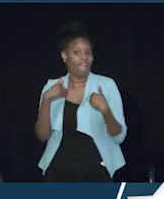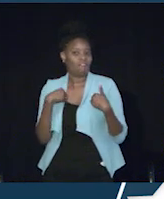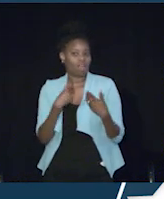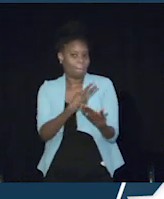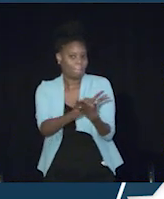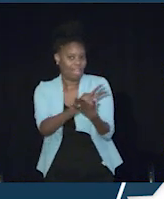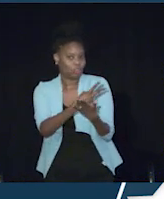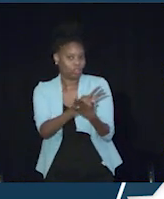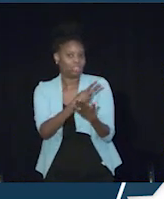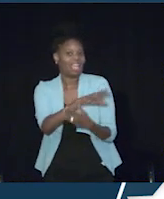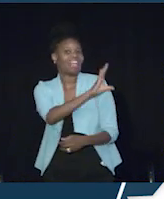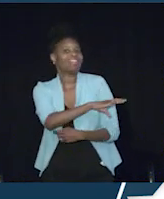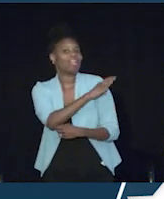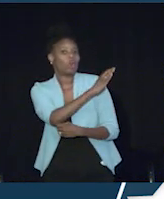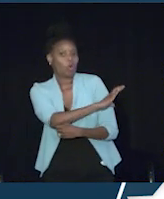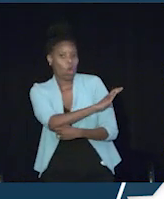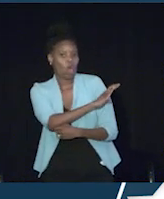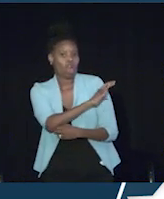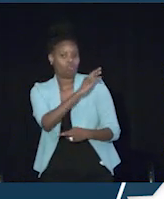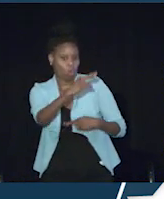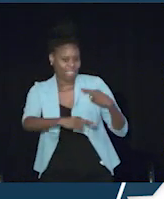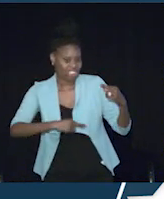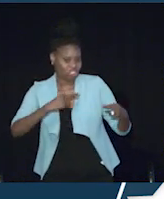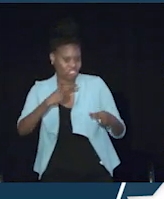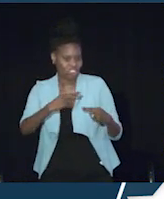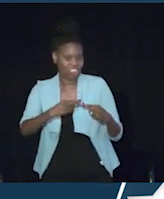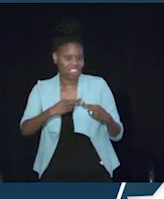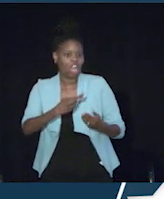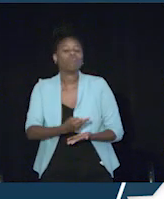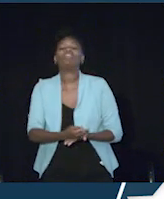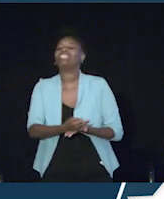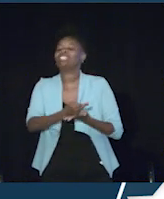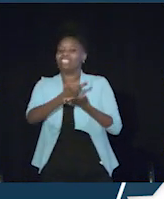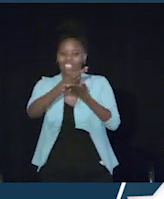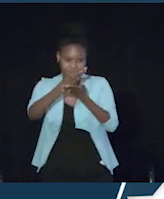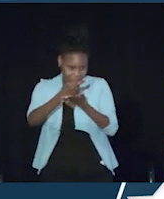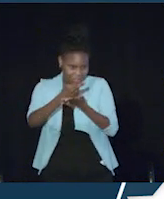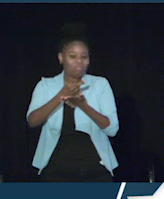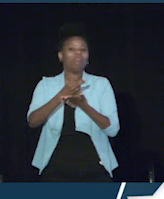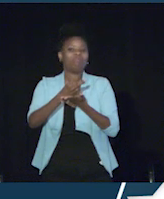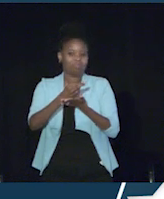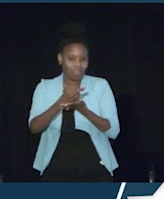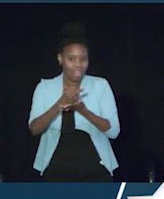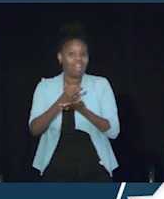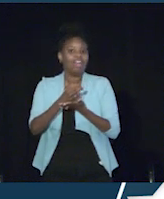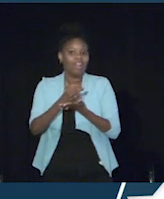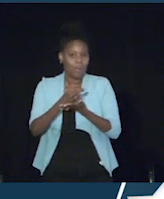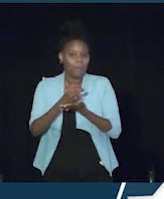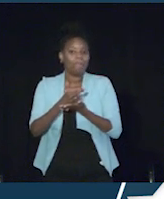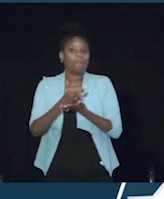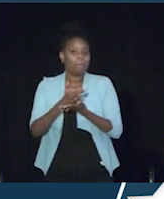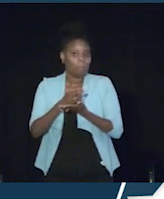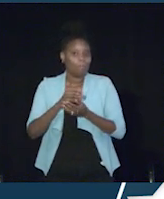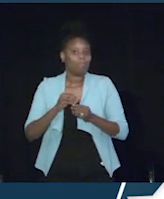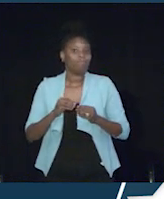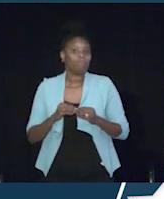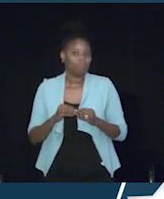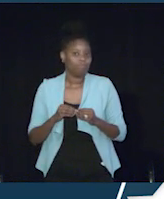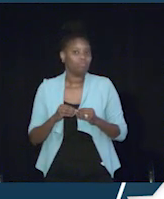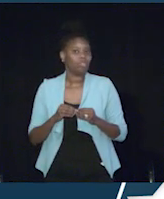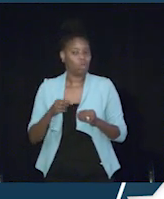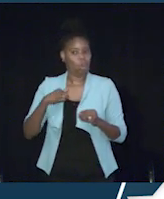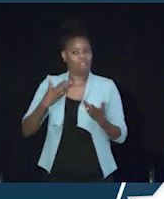clinical rehabilitation and mental health counseling from West Virginia University. I'm a CWIC, which is a